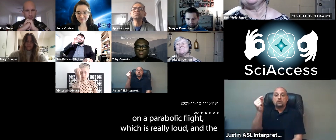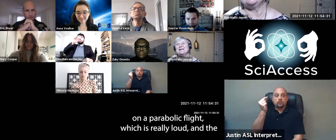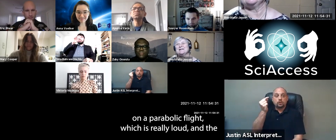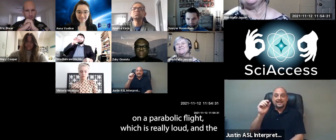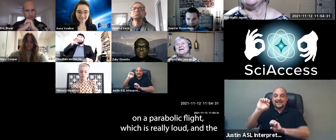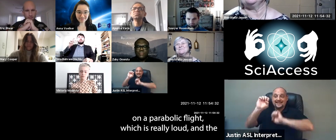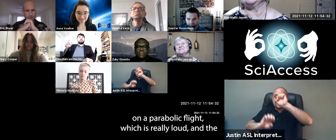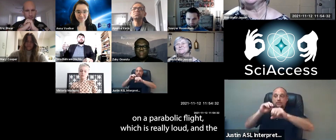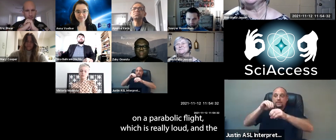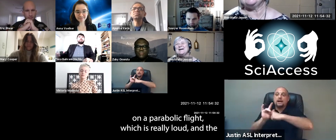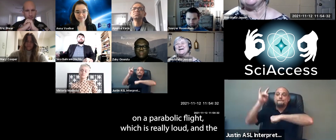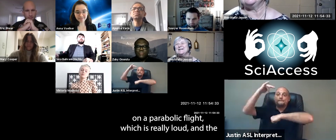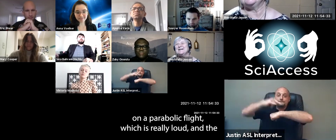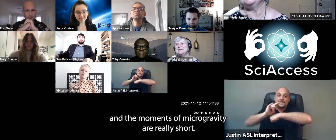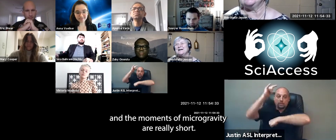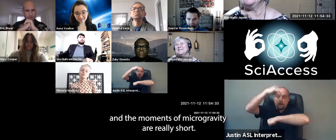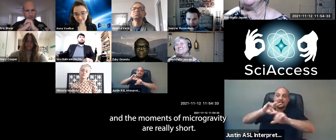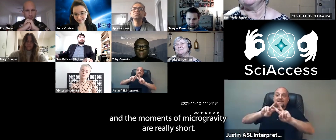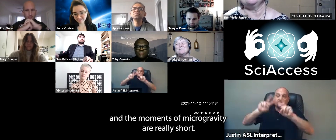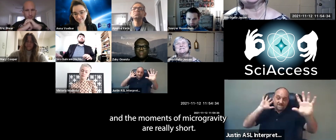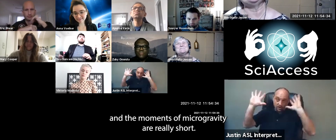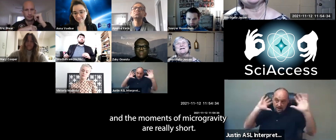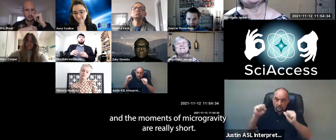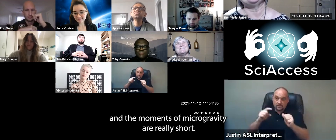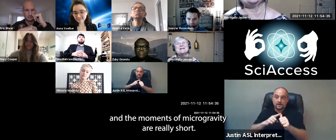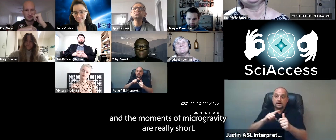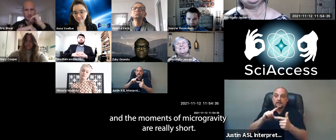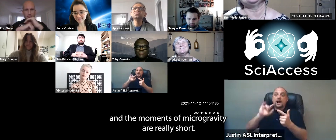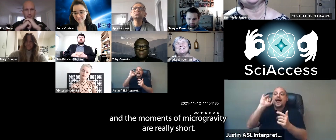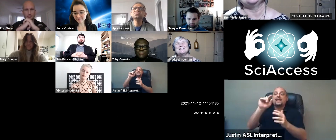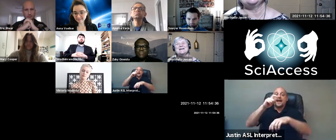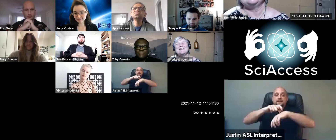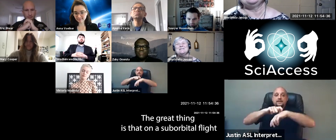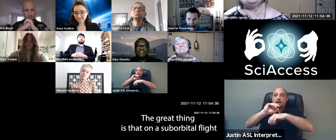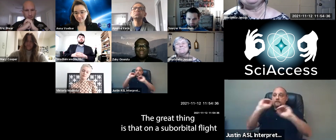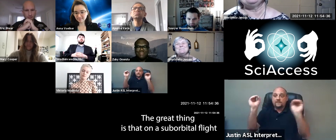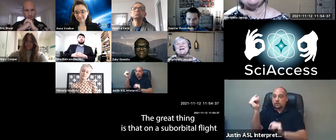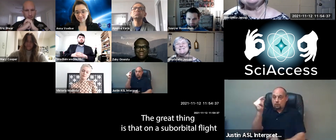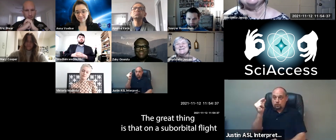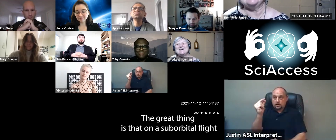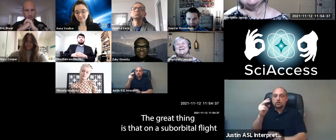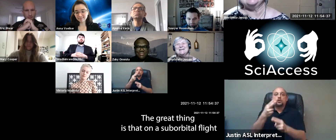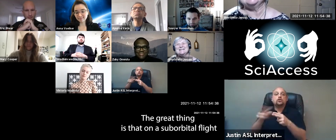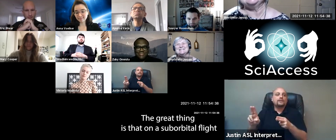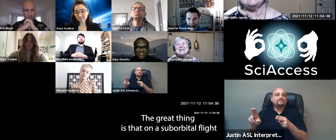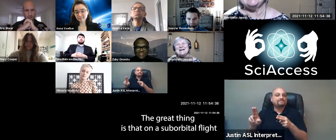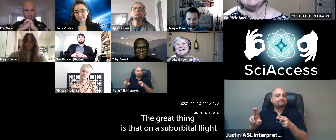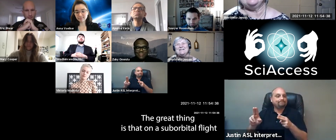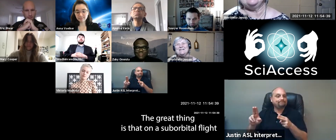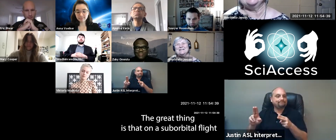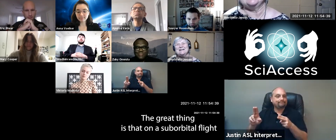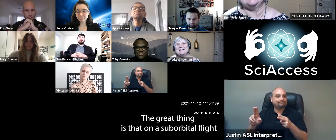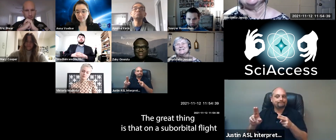on a parabolic flight, which is really loud, and the moments of microgravity are really short. The great thing is